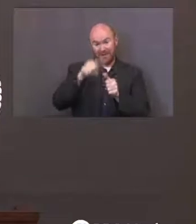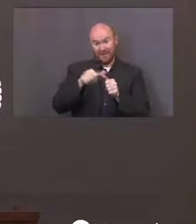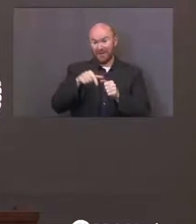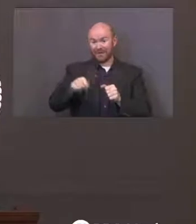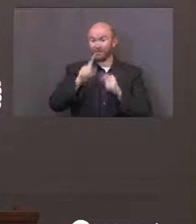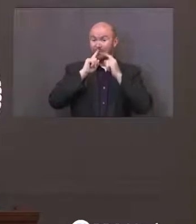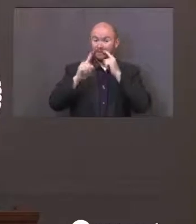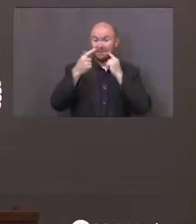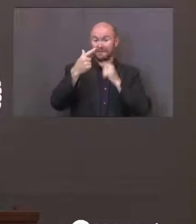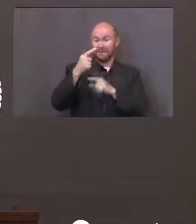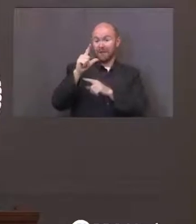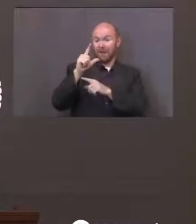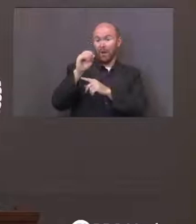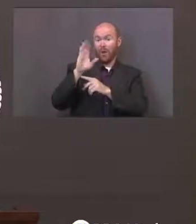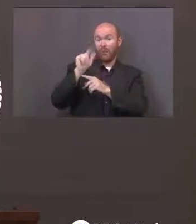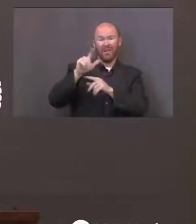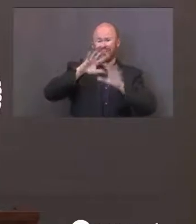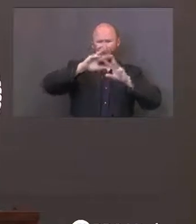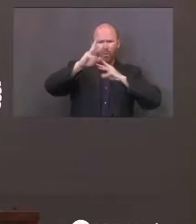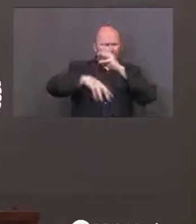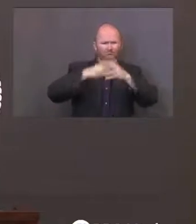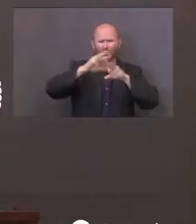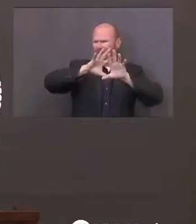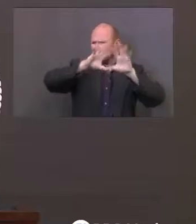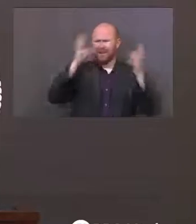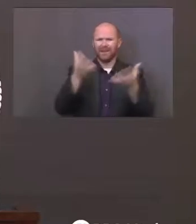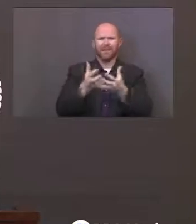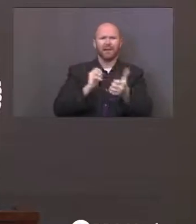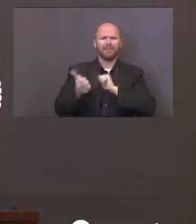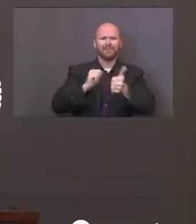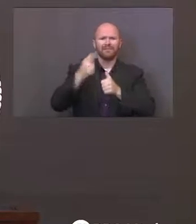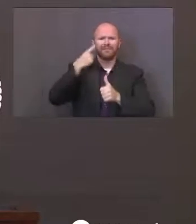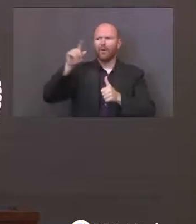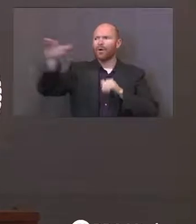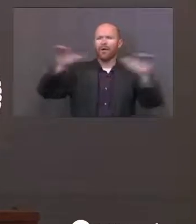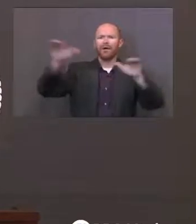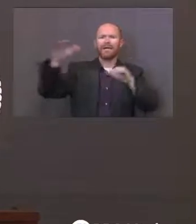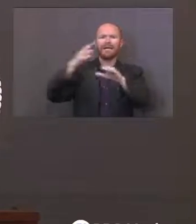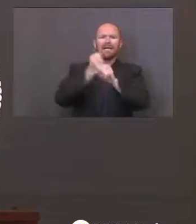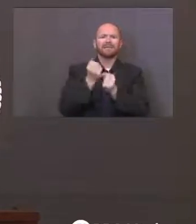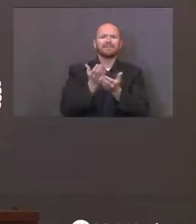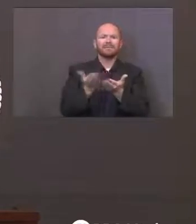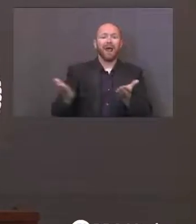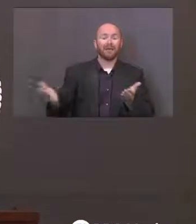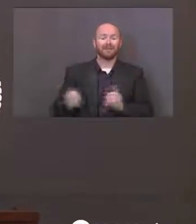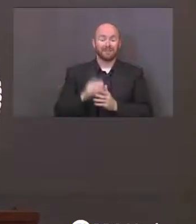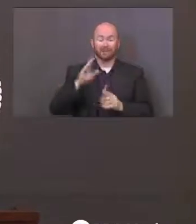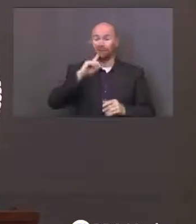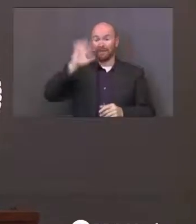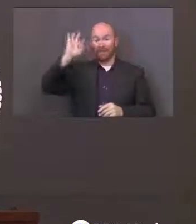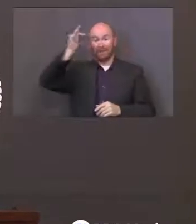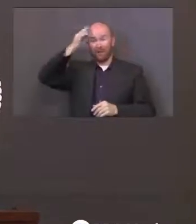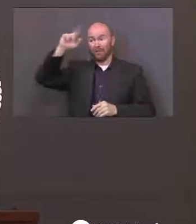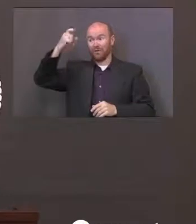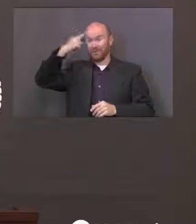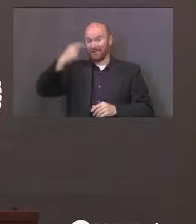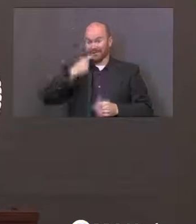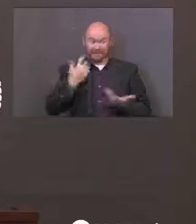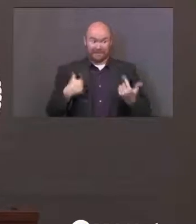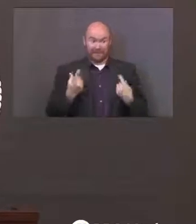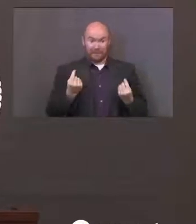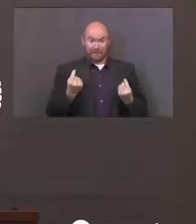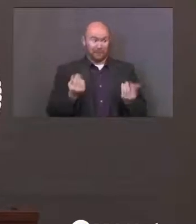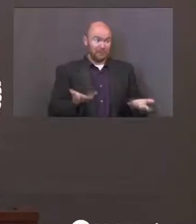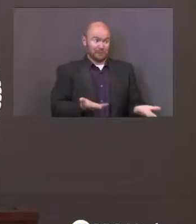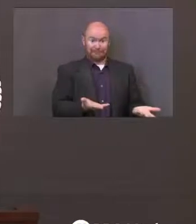global competition, and there was no place to go. The federal government really said, the states, you're on your own, and we had to go